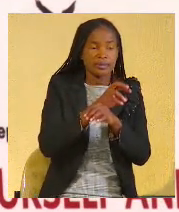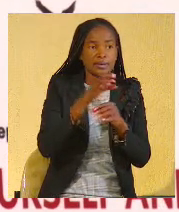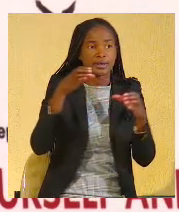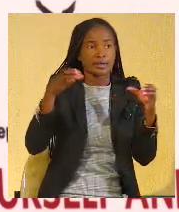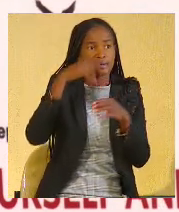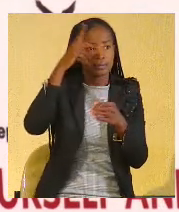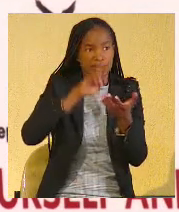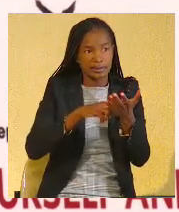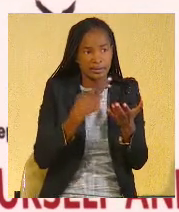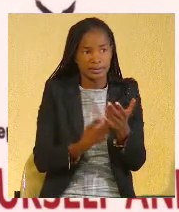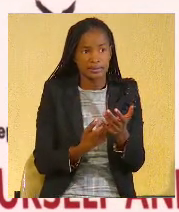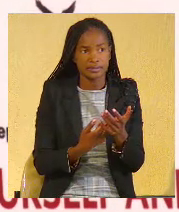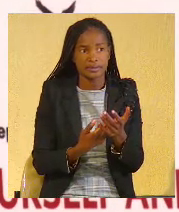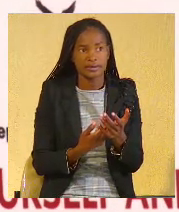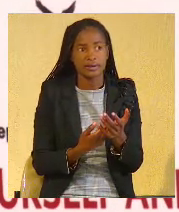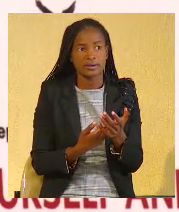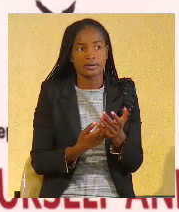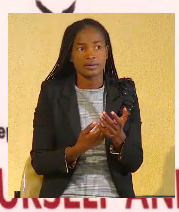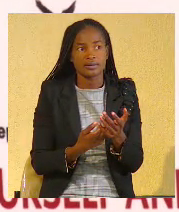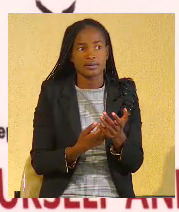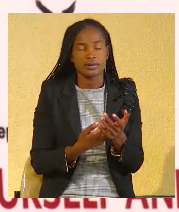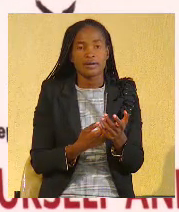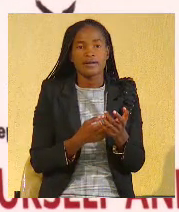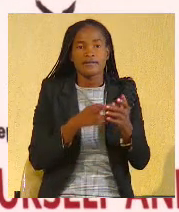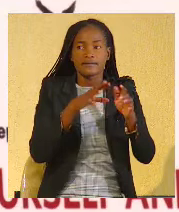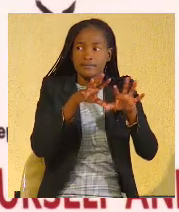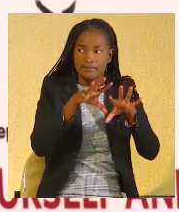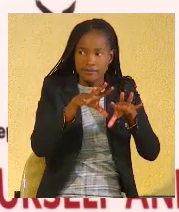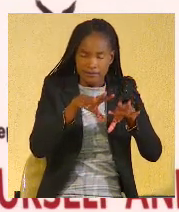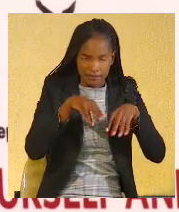to abide by the set arrangements.